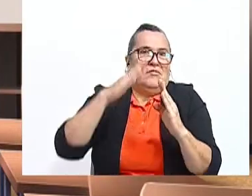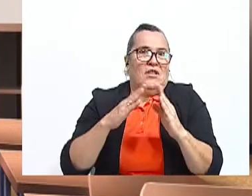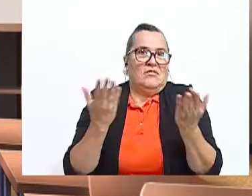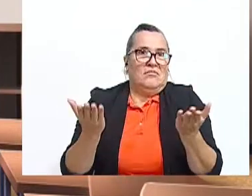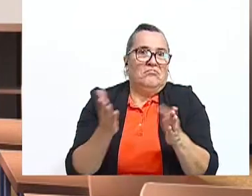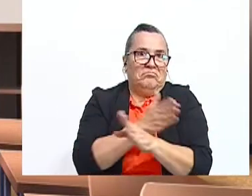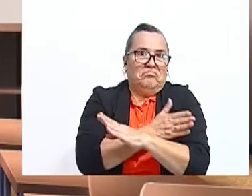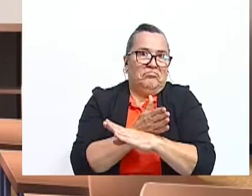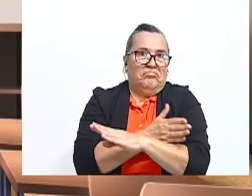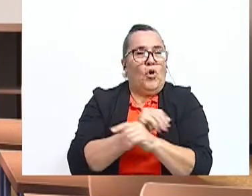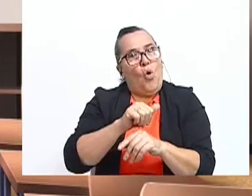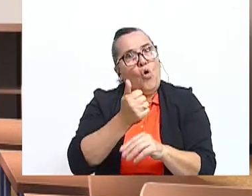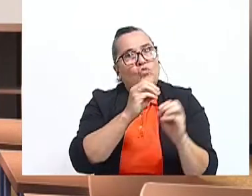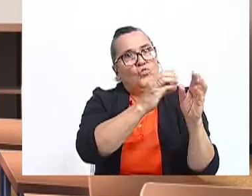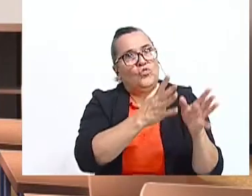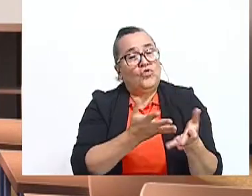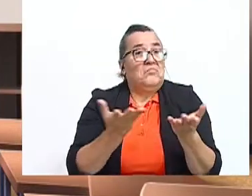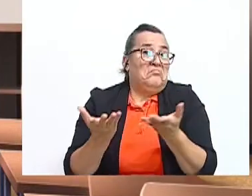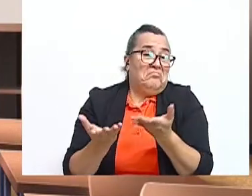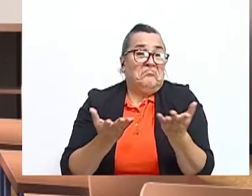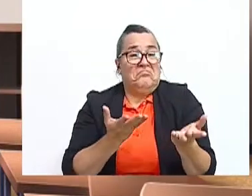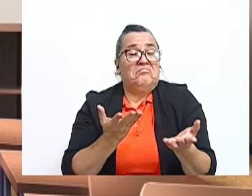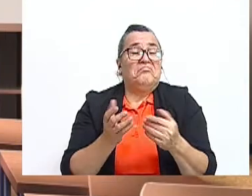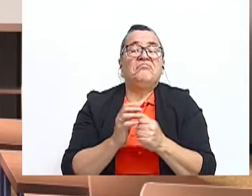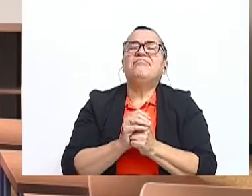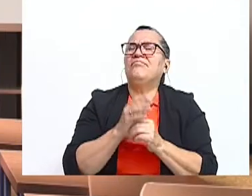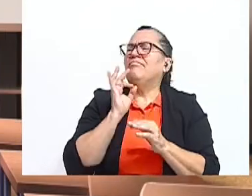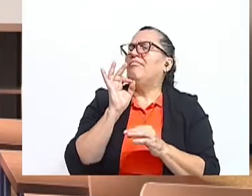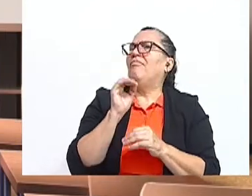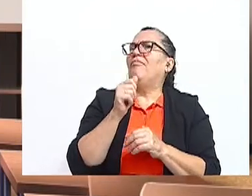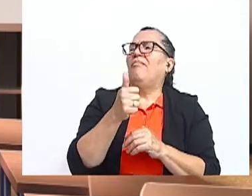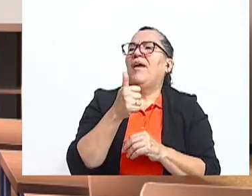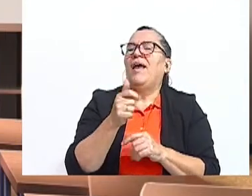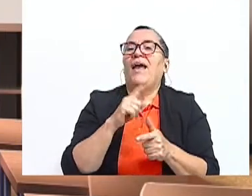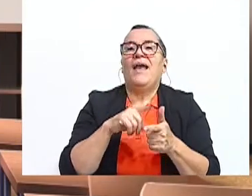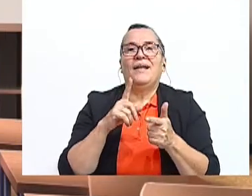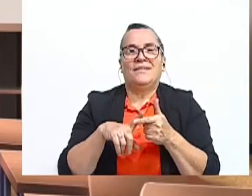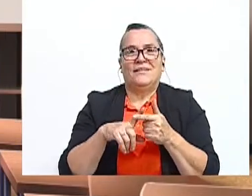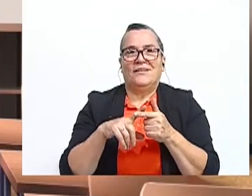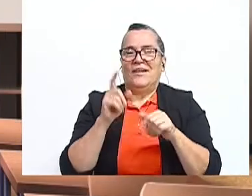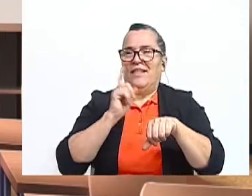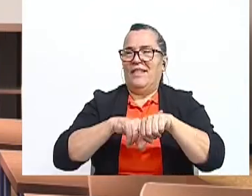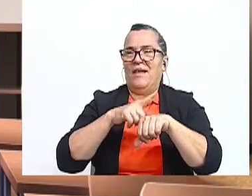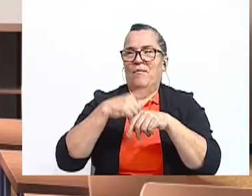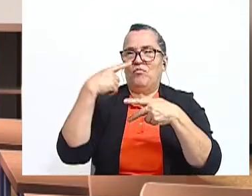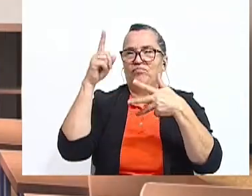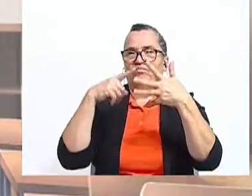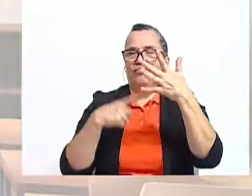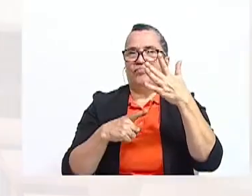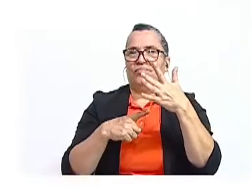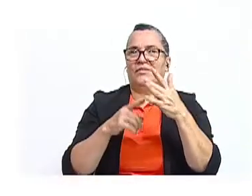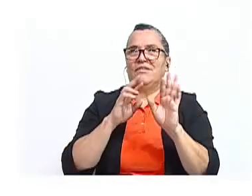okay, with your other teachers? Very good. Okay, it's time to check your answers.